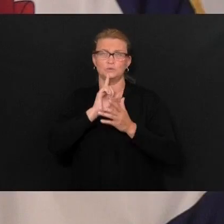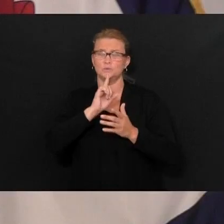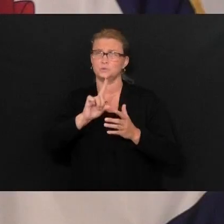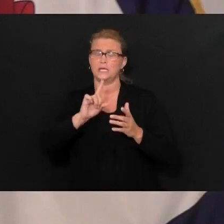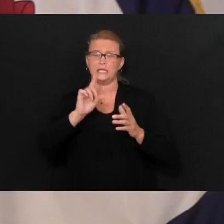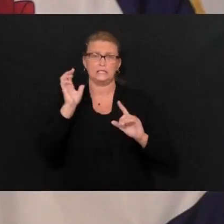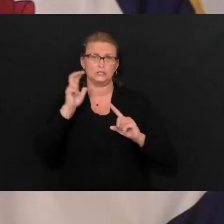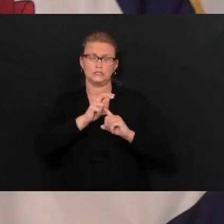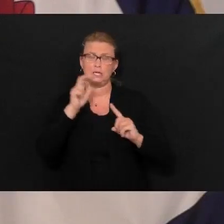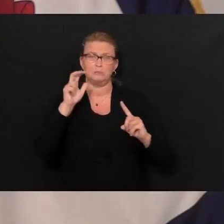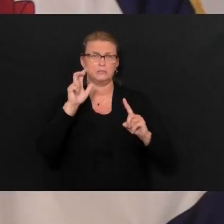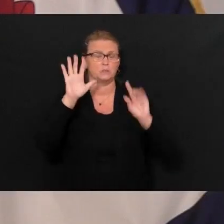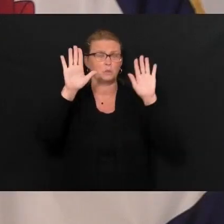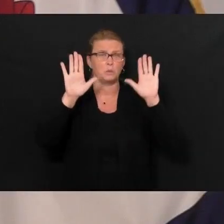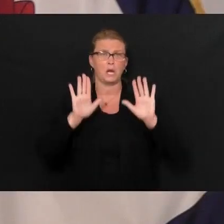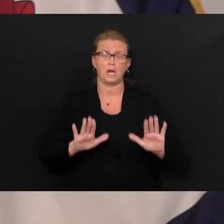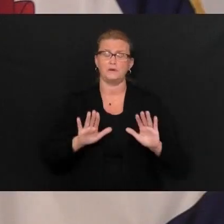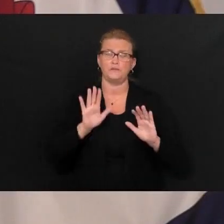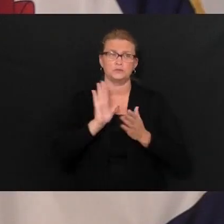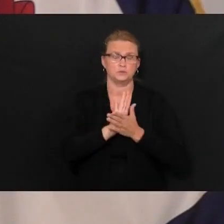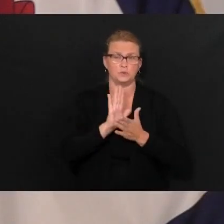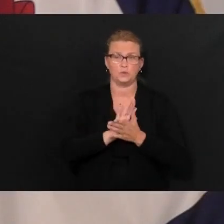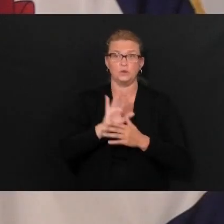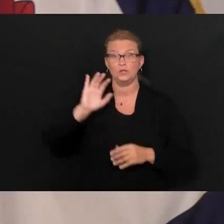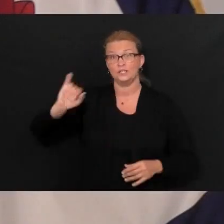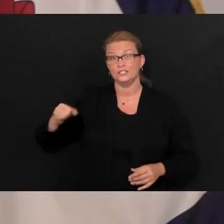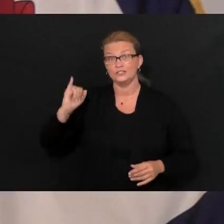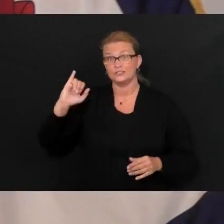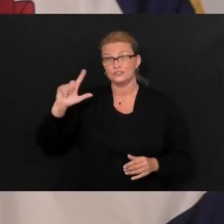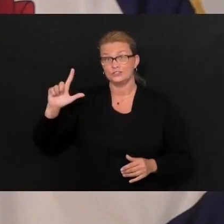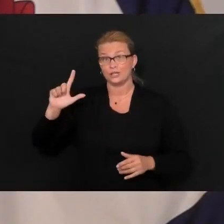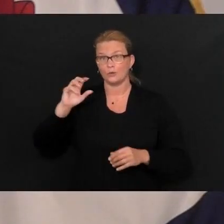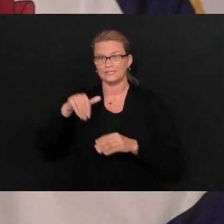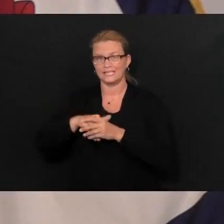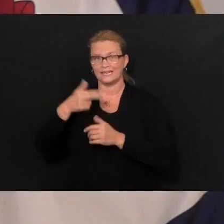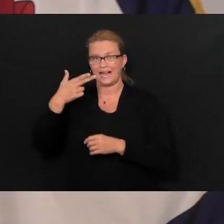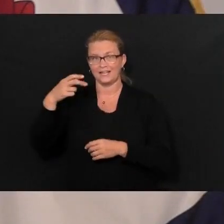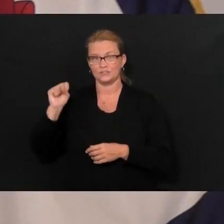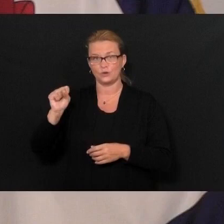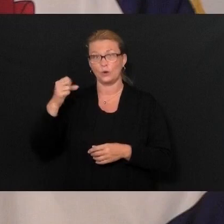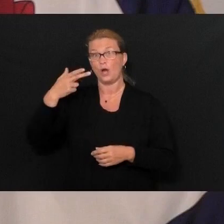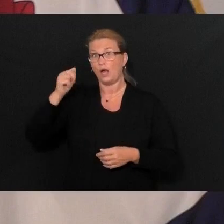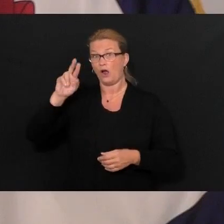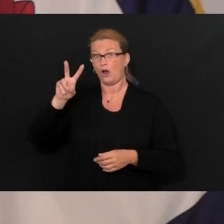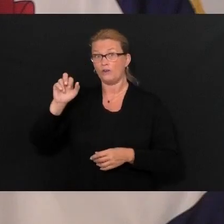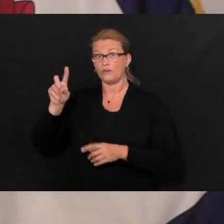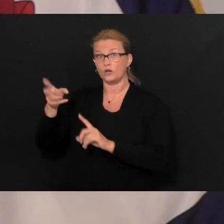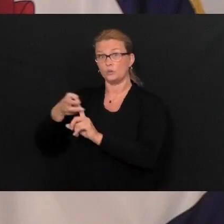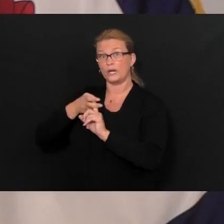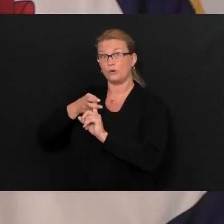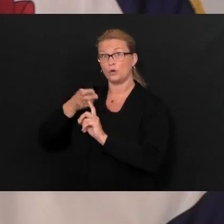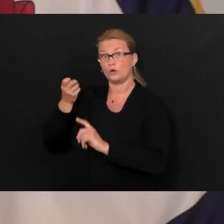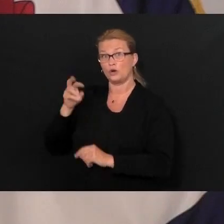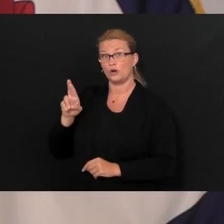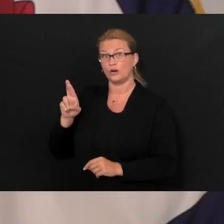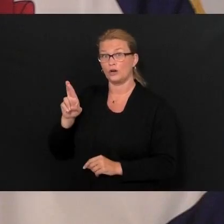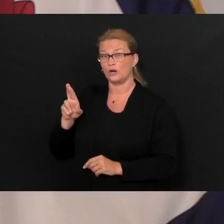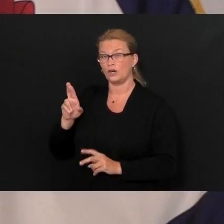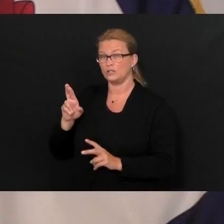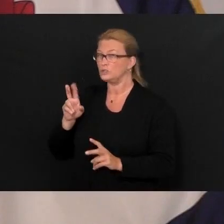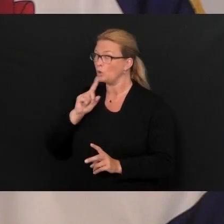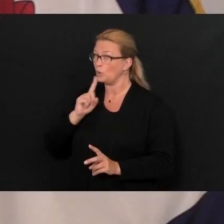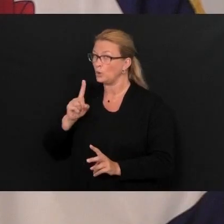unbelievable institution. When Jill was at high school and playing basketball, Harvard was recruiting Jill and recruiting her very, very,